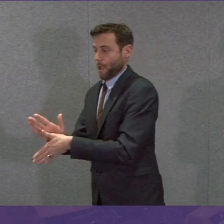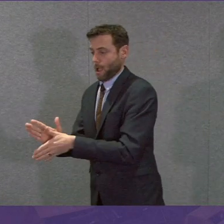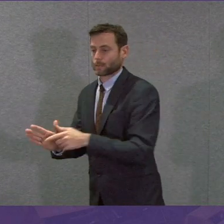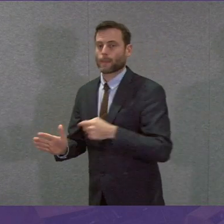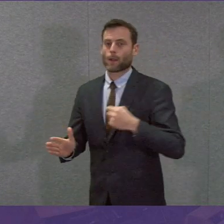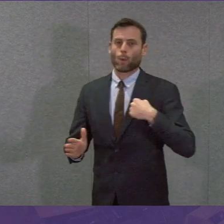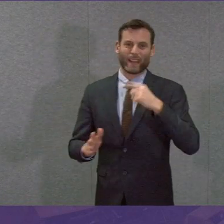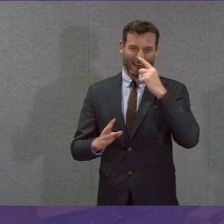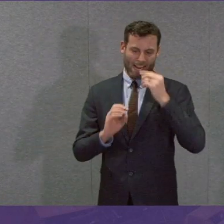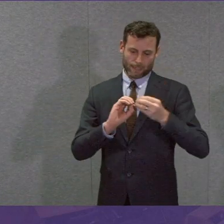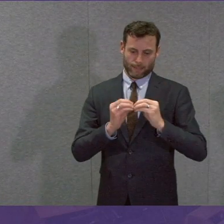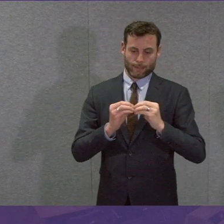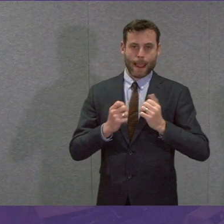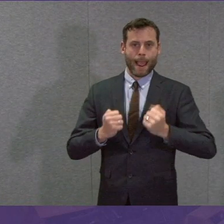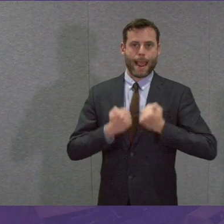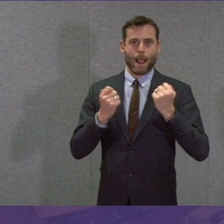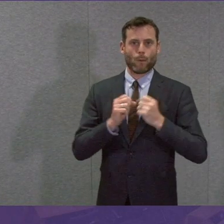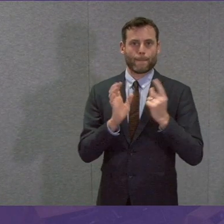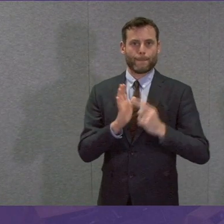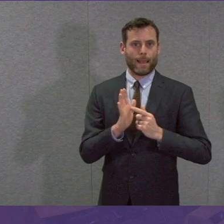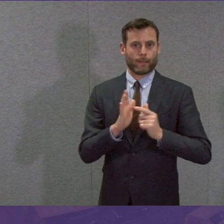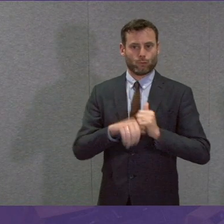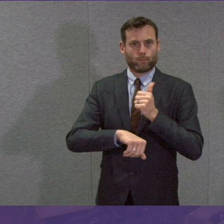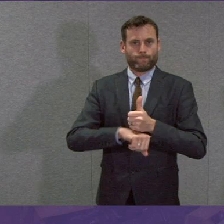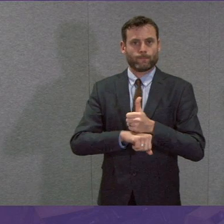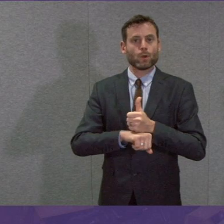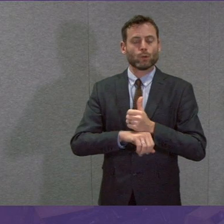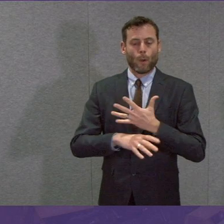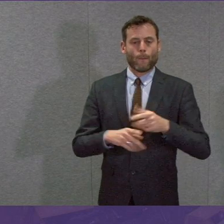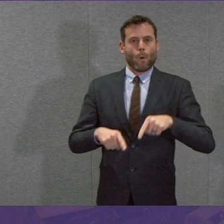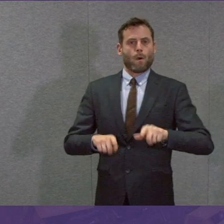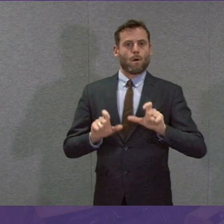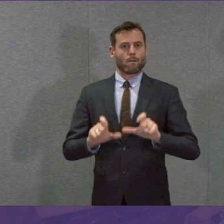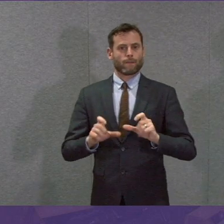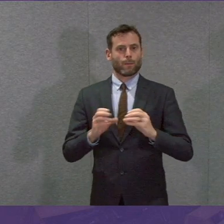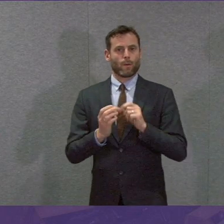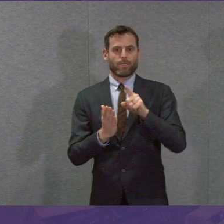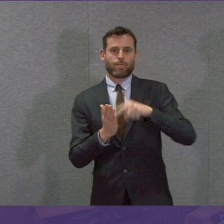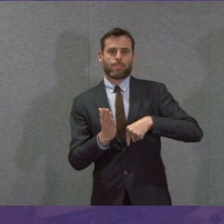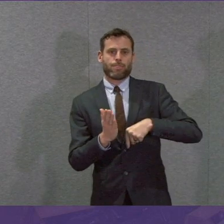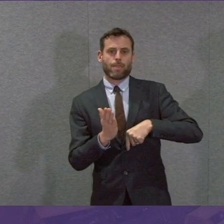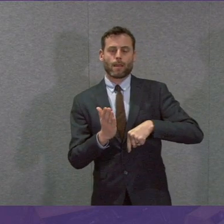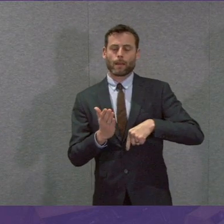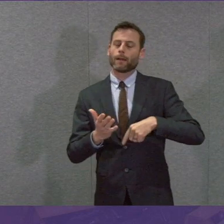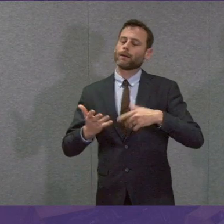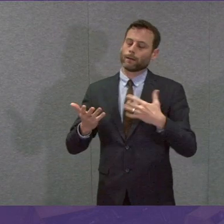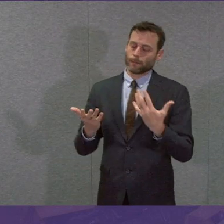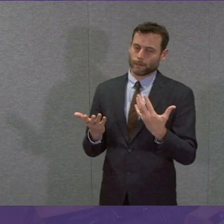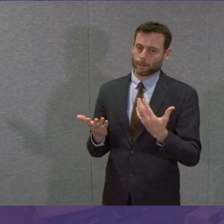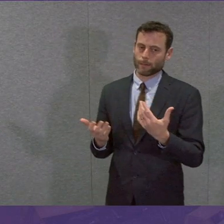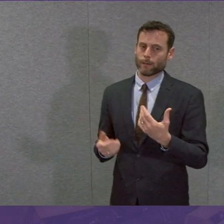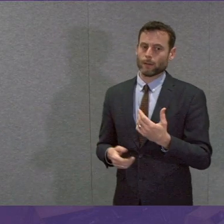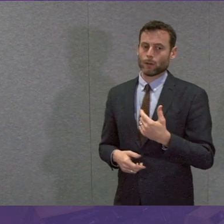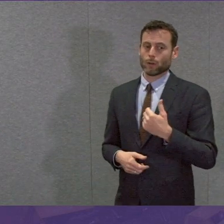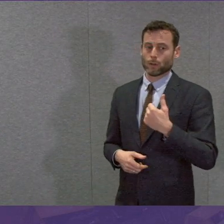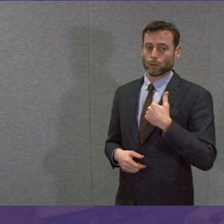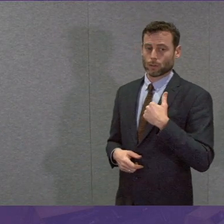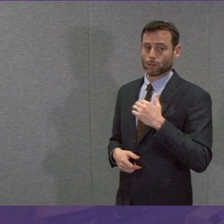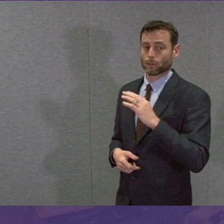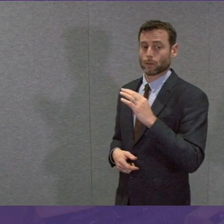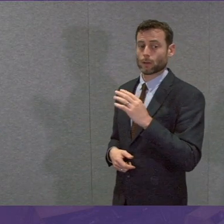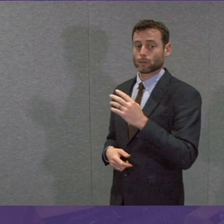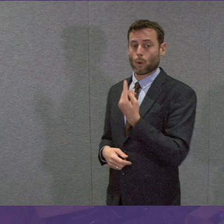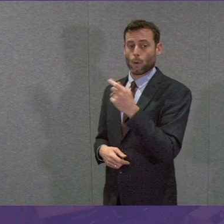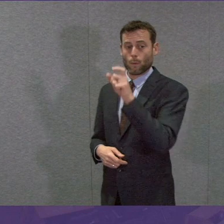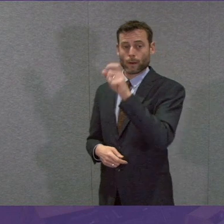can try and get it into a position we'll all be more comfortable. There are, for example, and the member being a former nurse, or indeed a current nurse, I